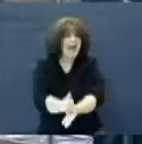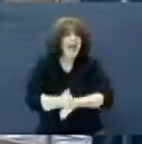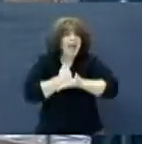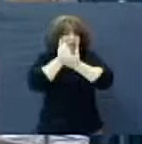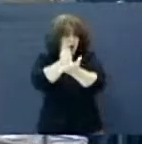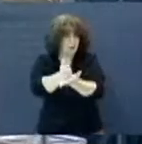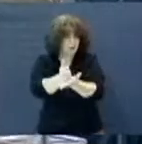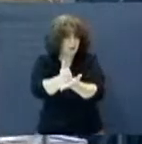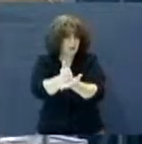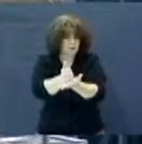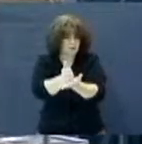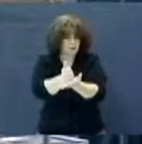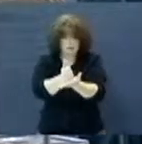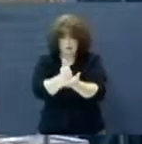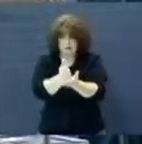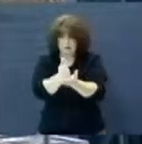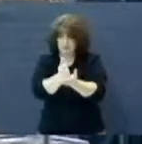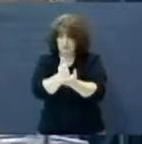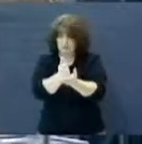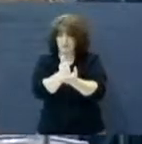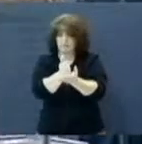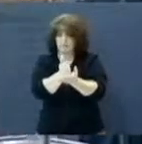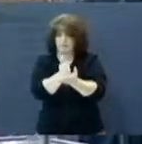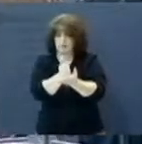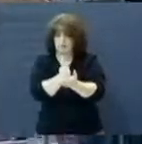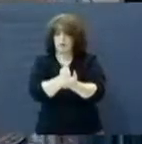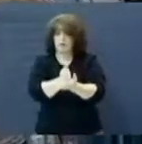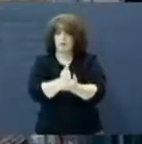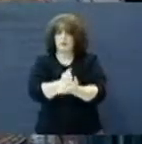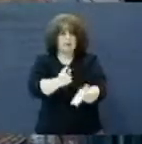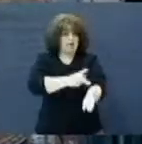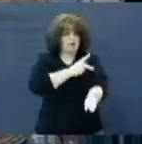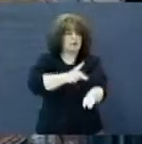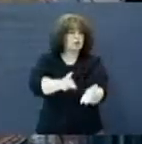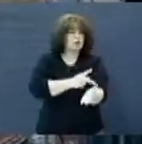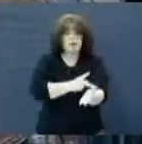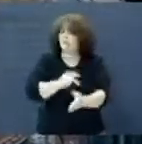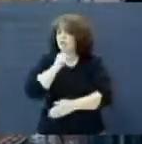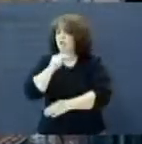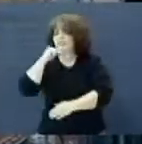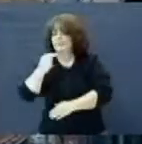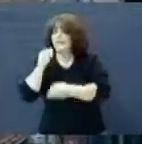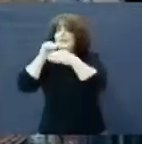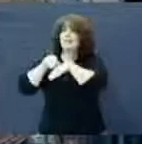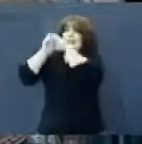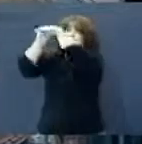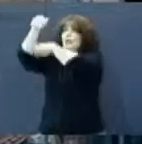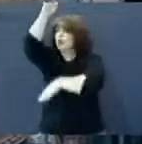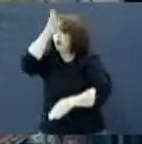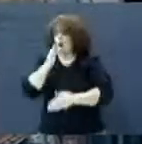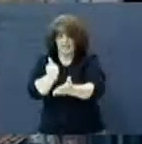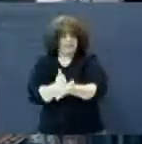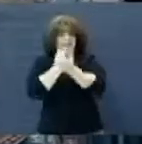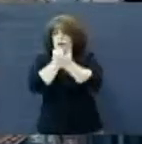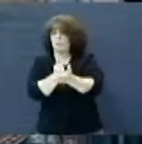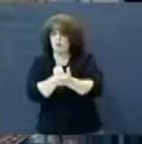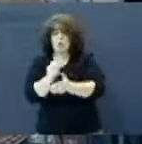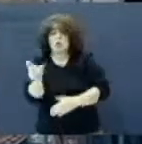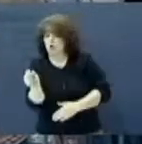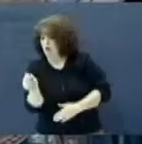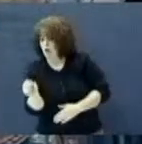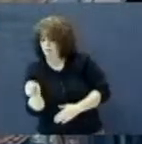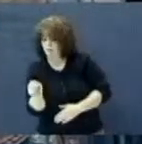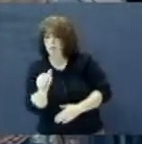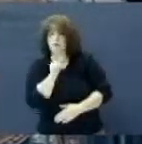And by the way, he wasn't saying the hill gods were going to help him. I want to tell you, there's not a God outside